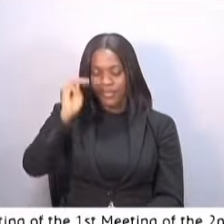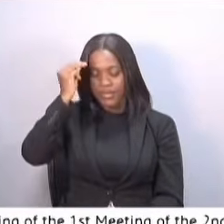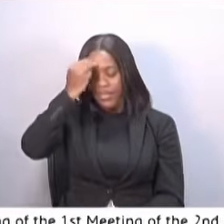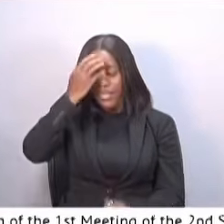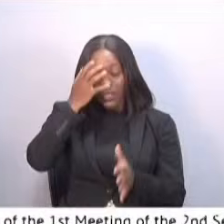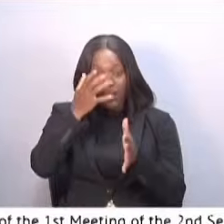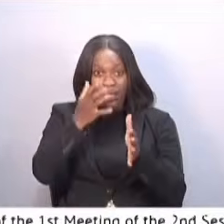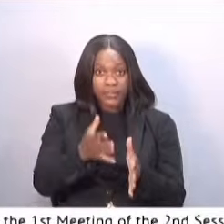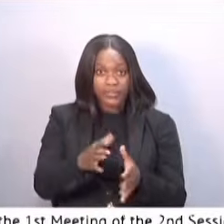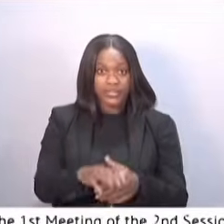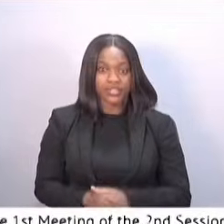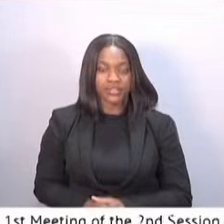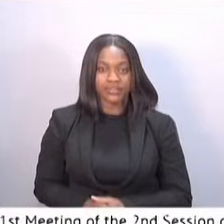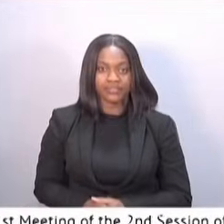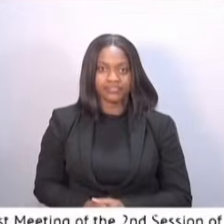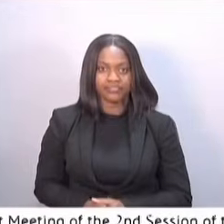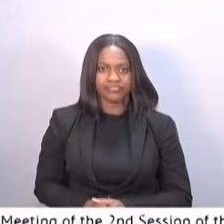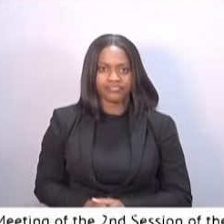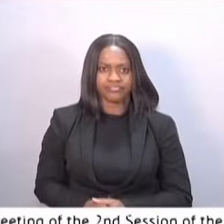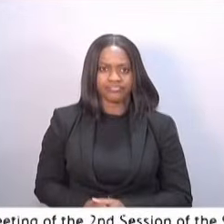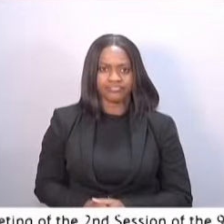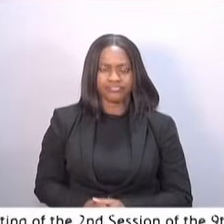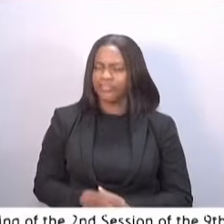he's giving